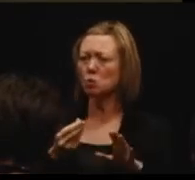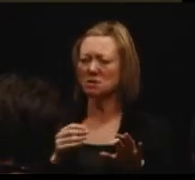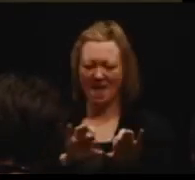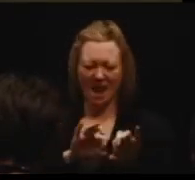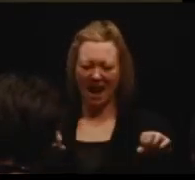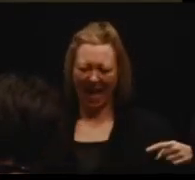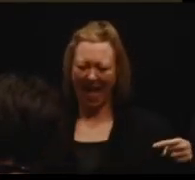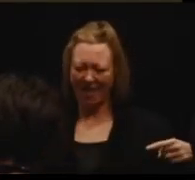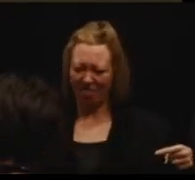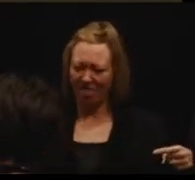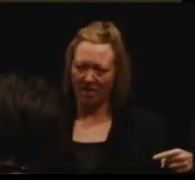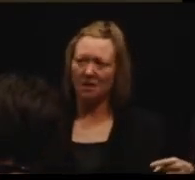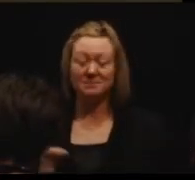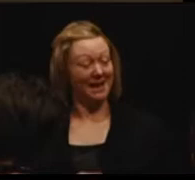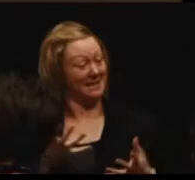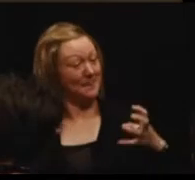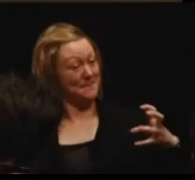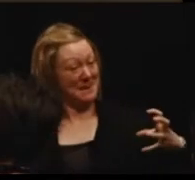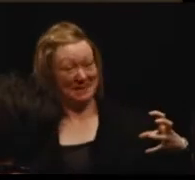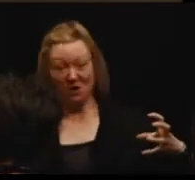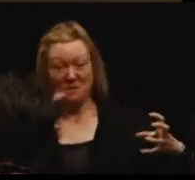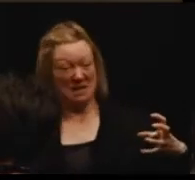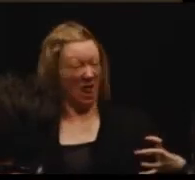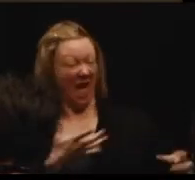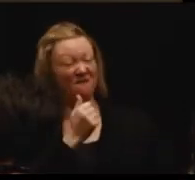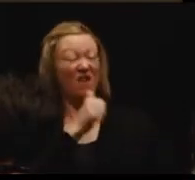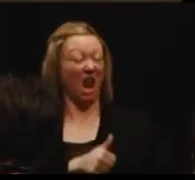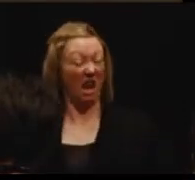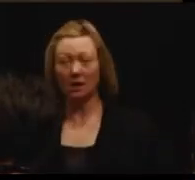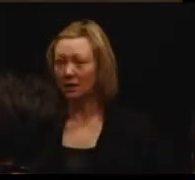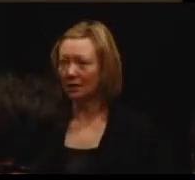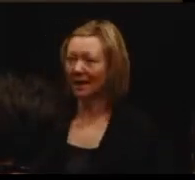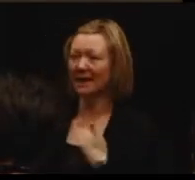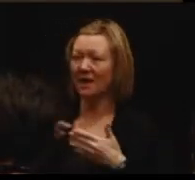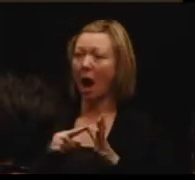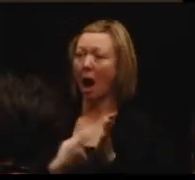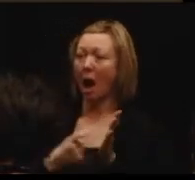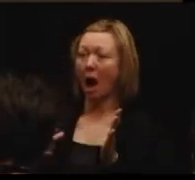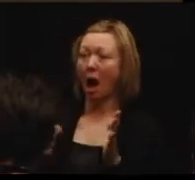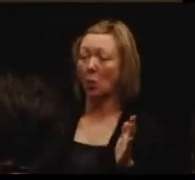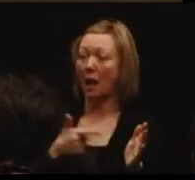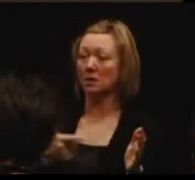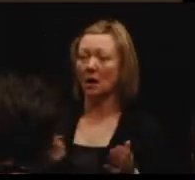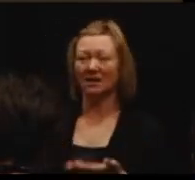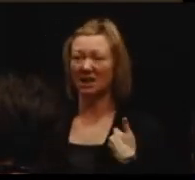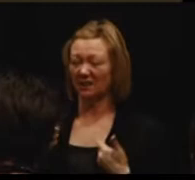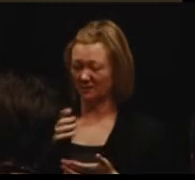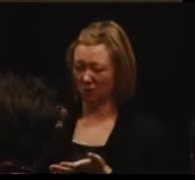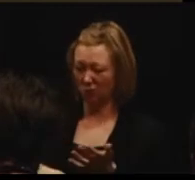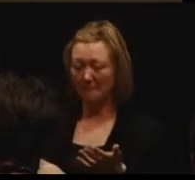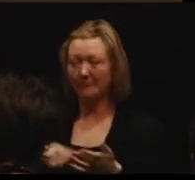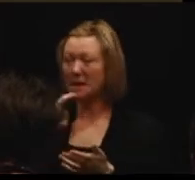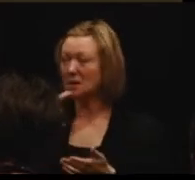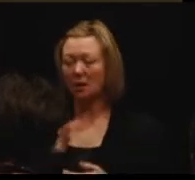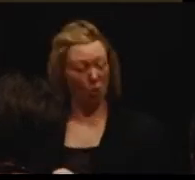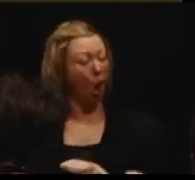here's a big bit of metal, have fun with it, and then he'd give you an arc welder and give you a whole bunch of scrap metal and say, learn how to use